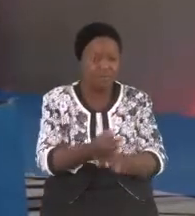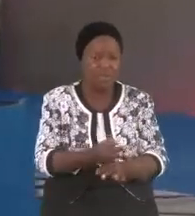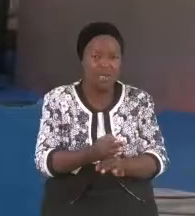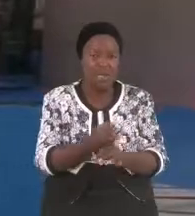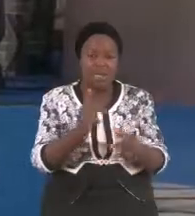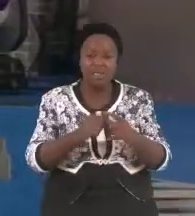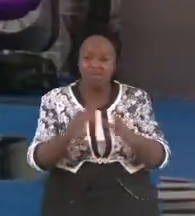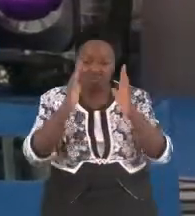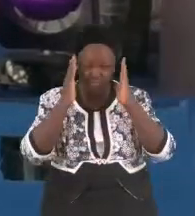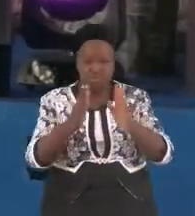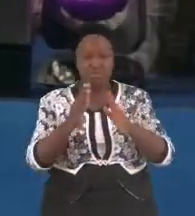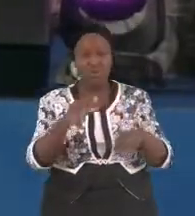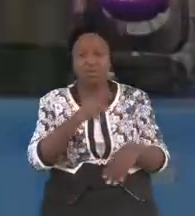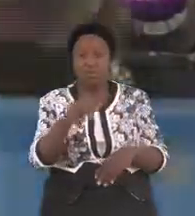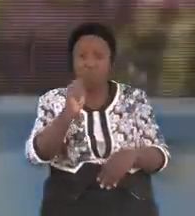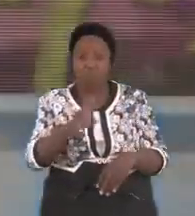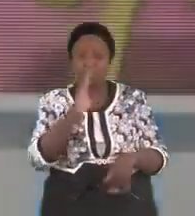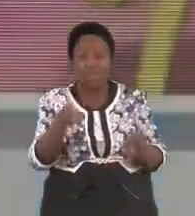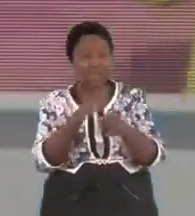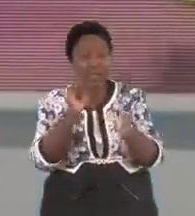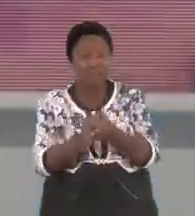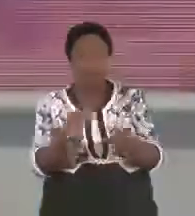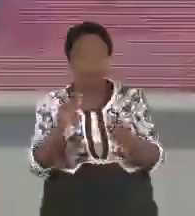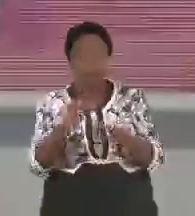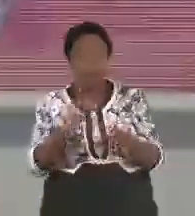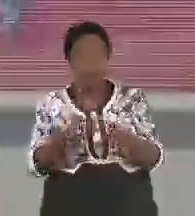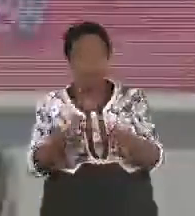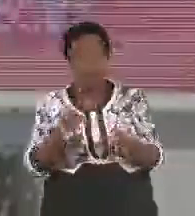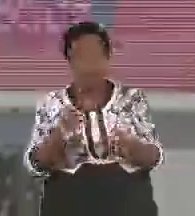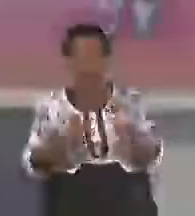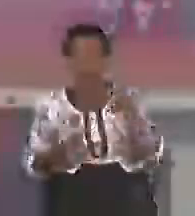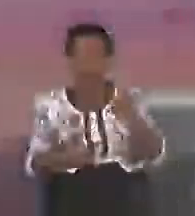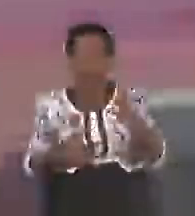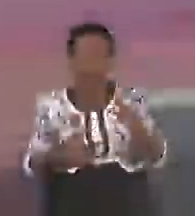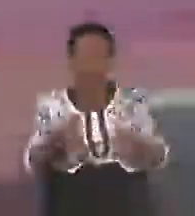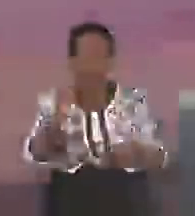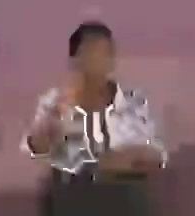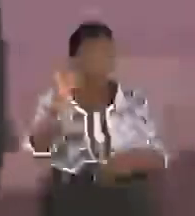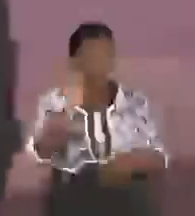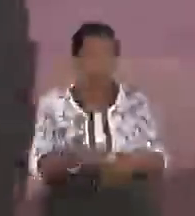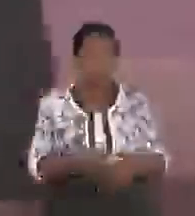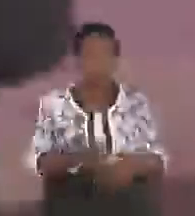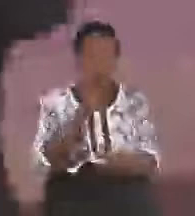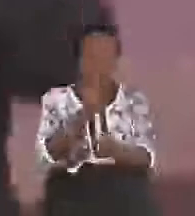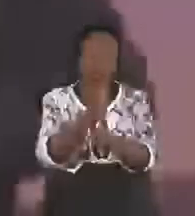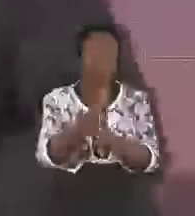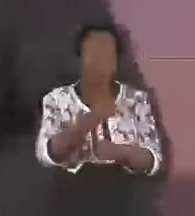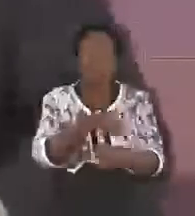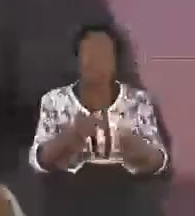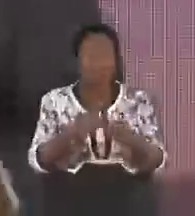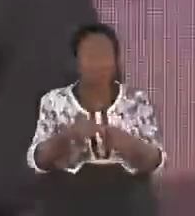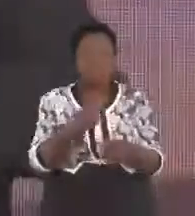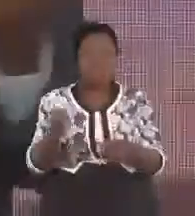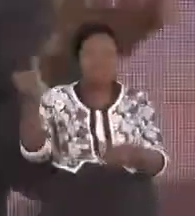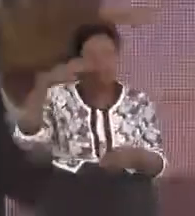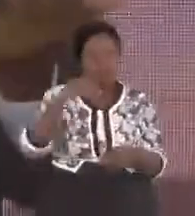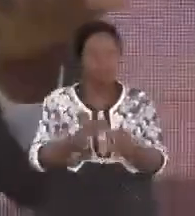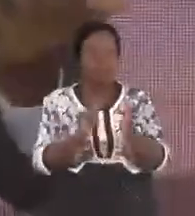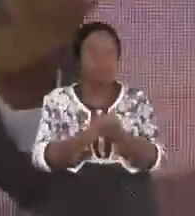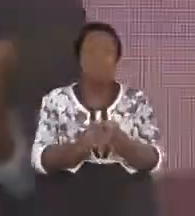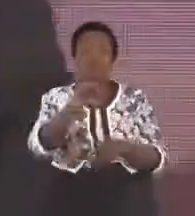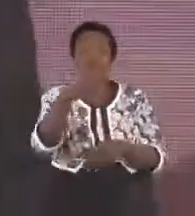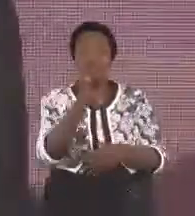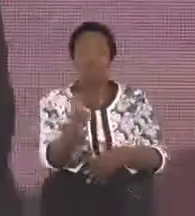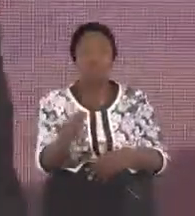And then he was forthright. And the grace that John had, which is available for